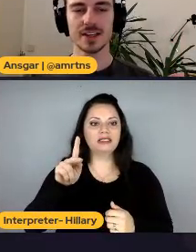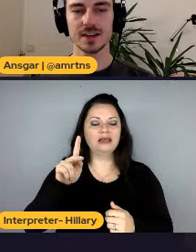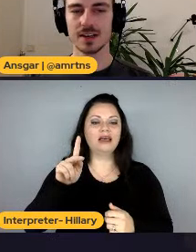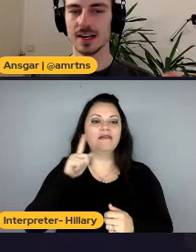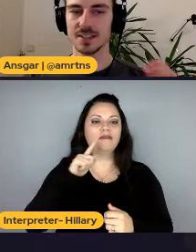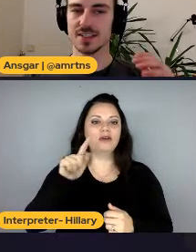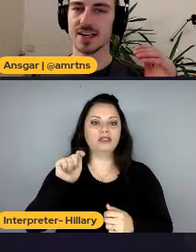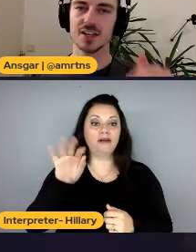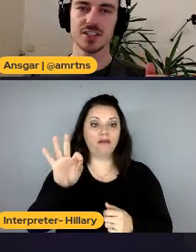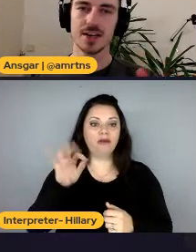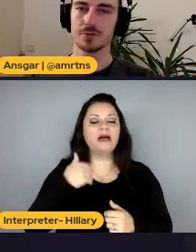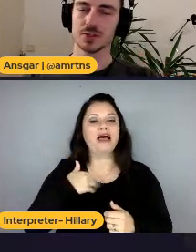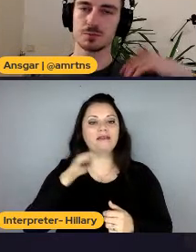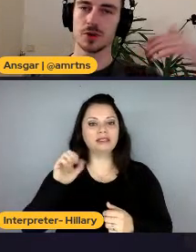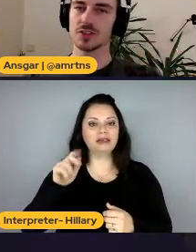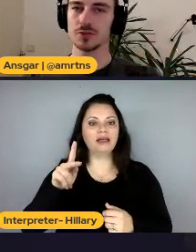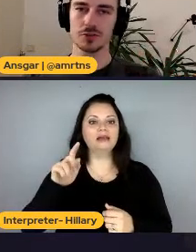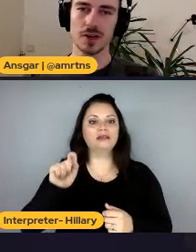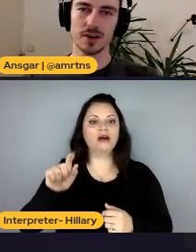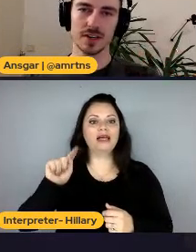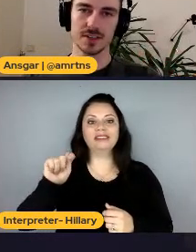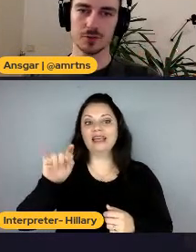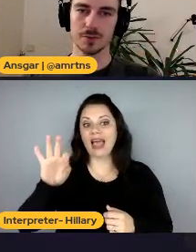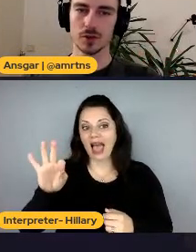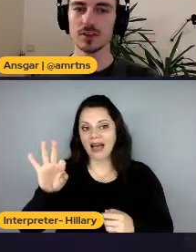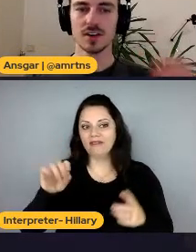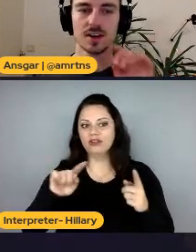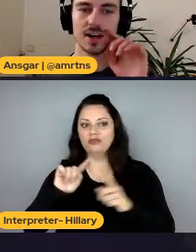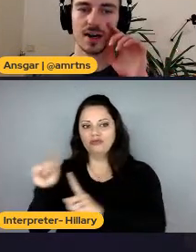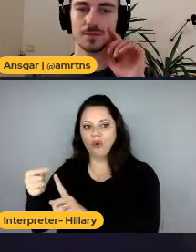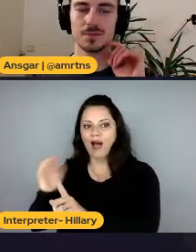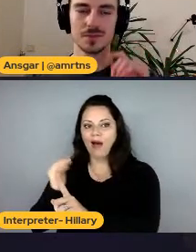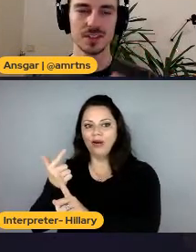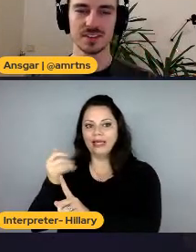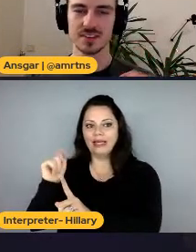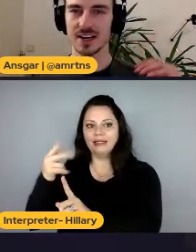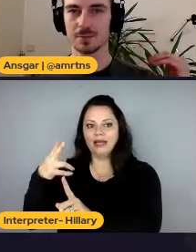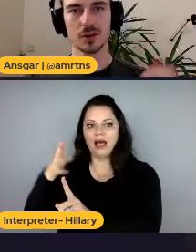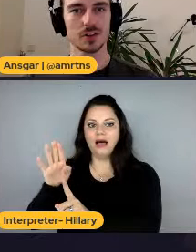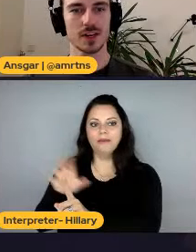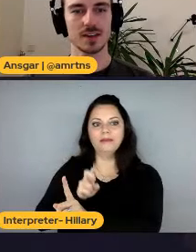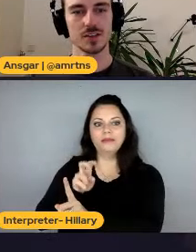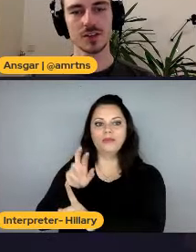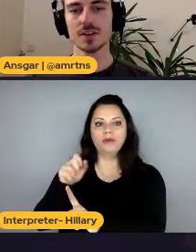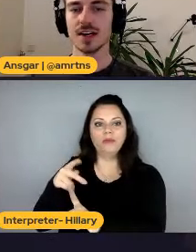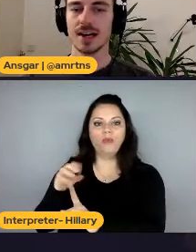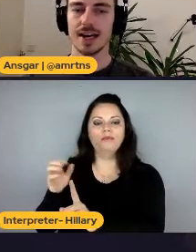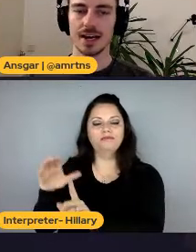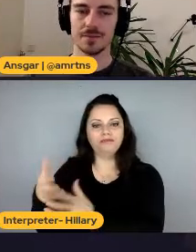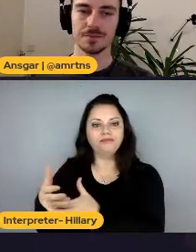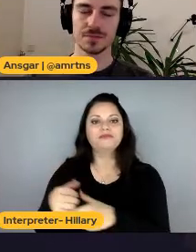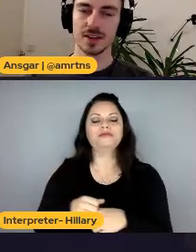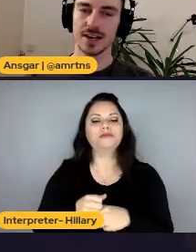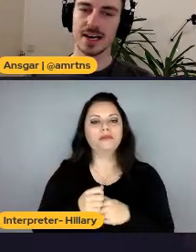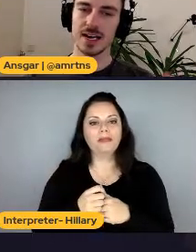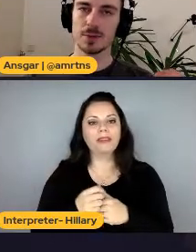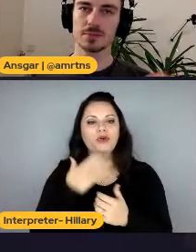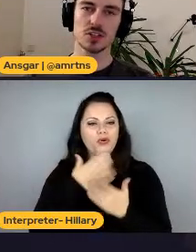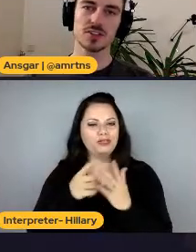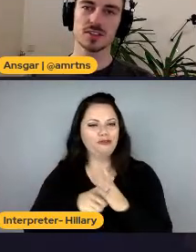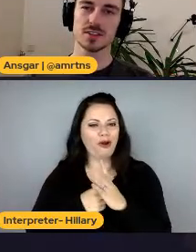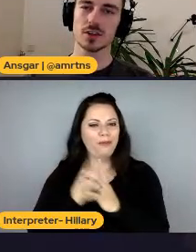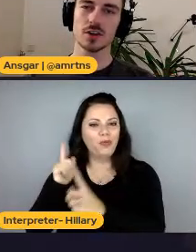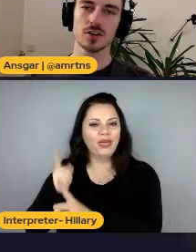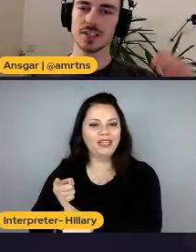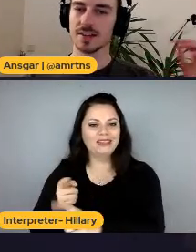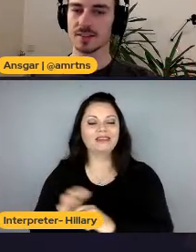are having CDK.TF, which points you to our GitHub repo. Easy starting point to get into. I